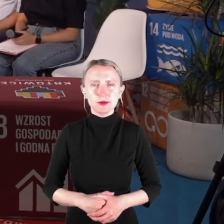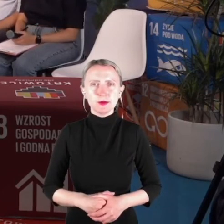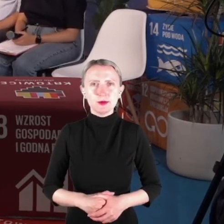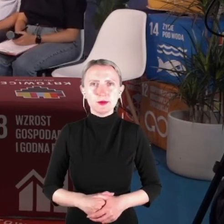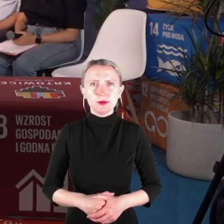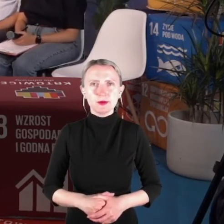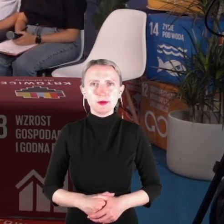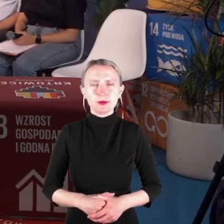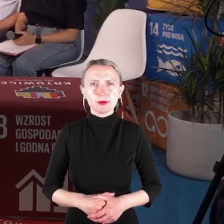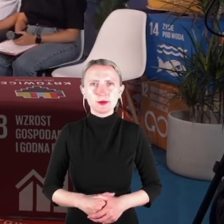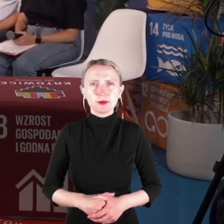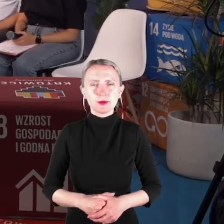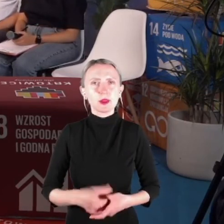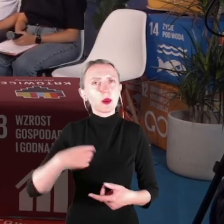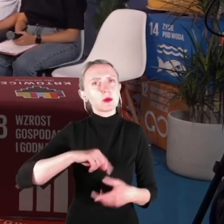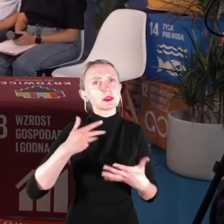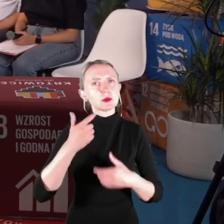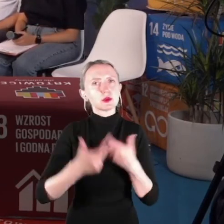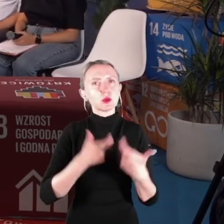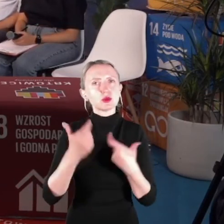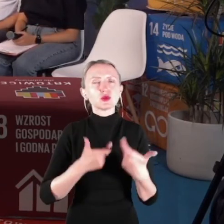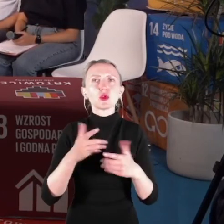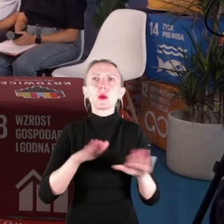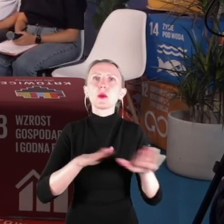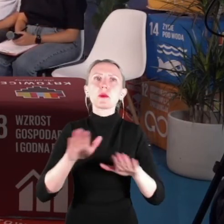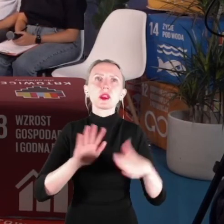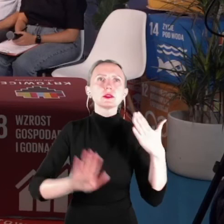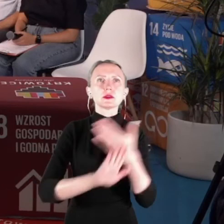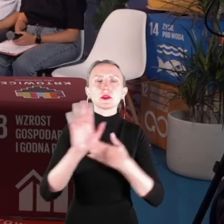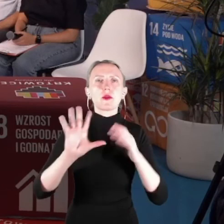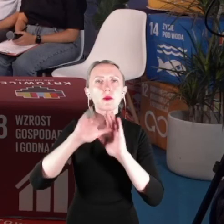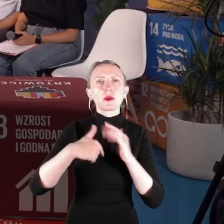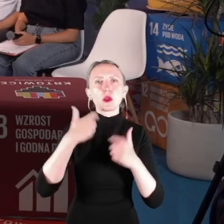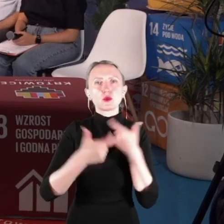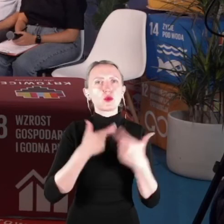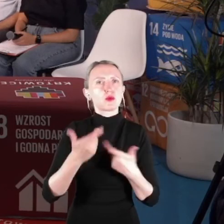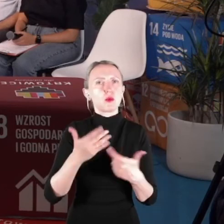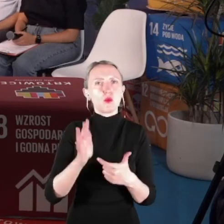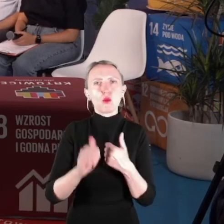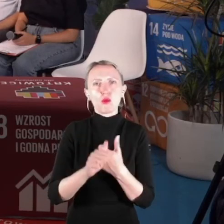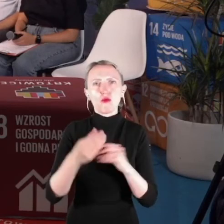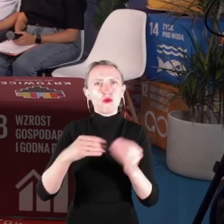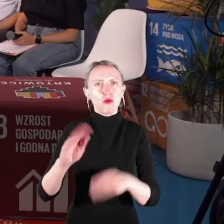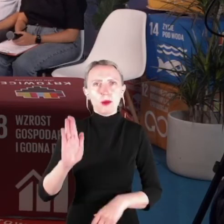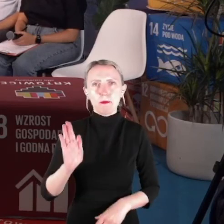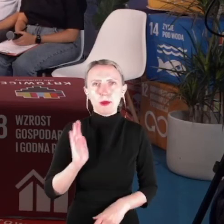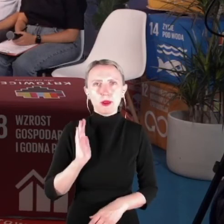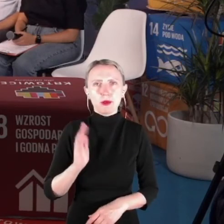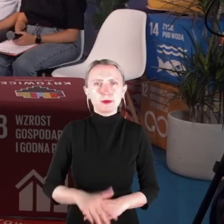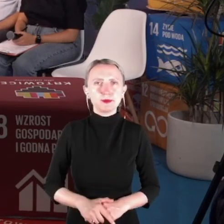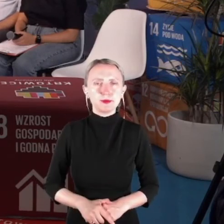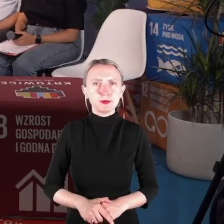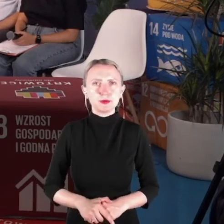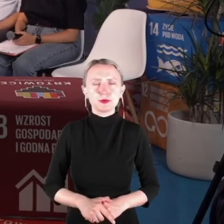make public spaces safer. What they want to do, or what they are doing, the goal is to get